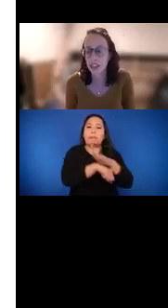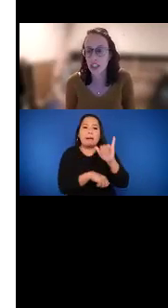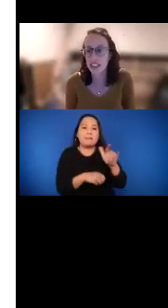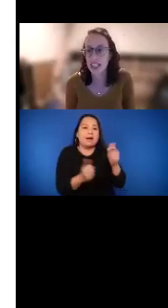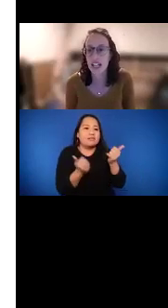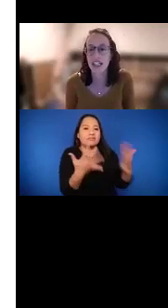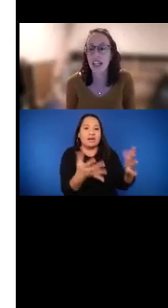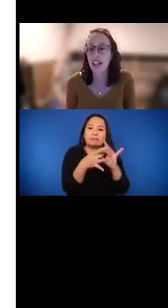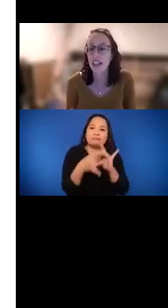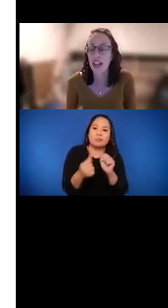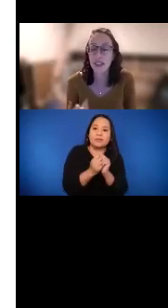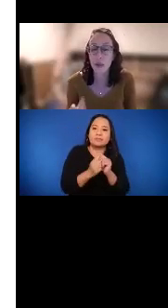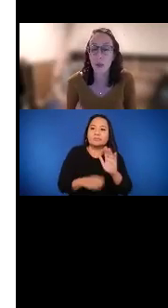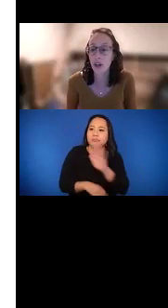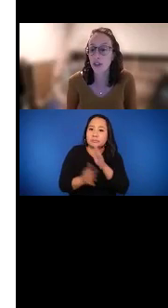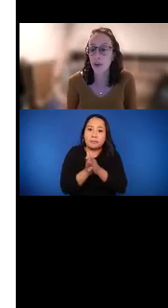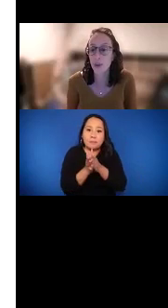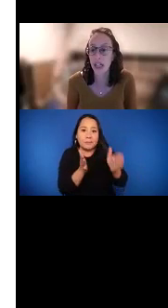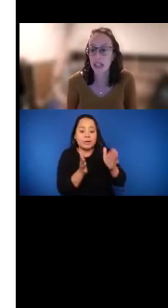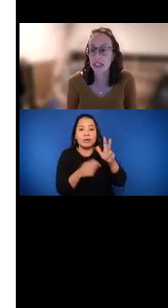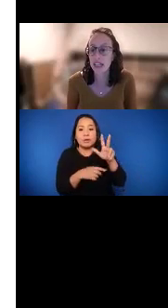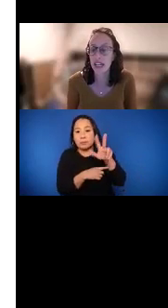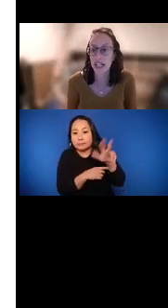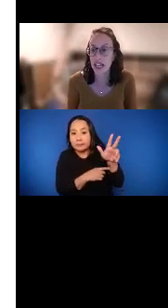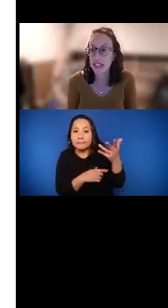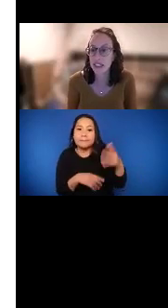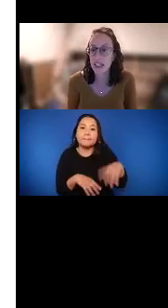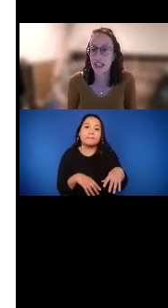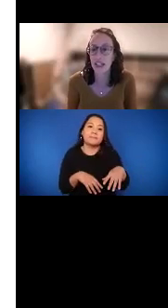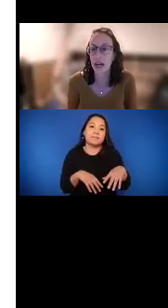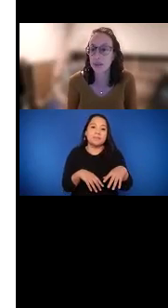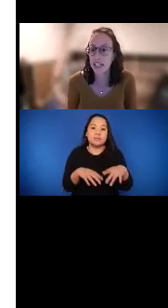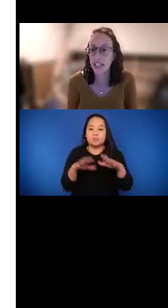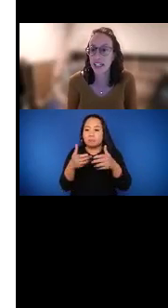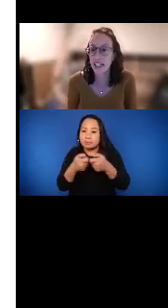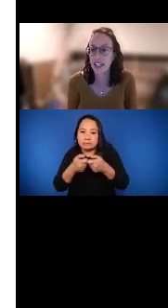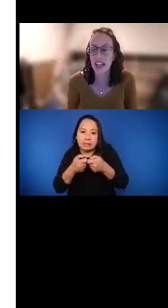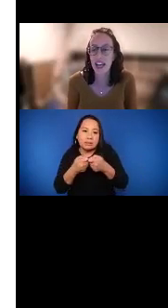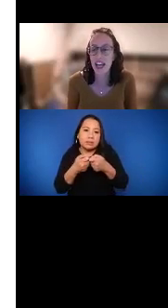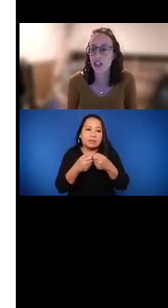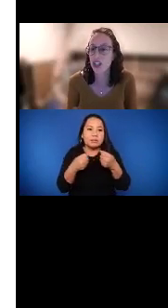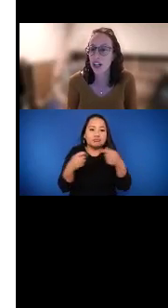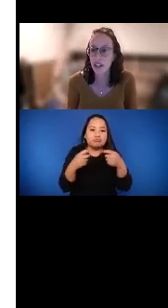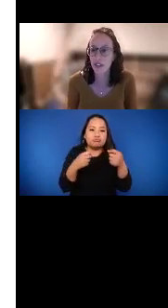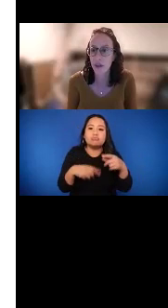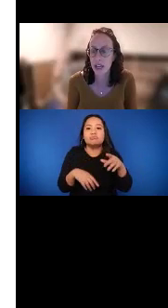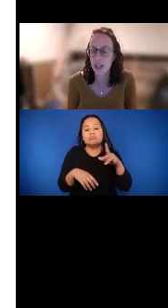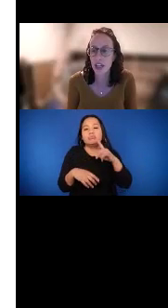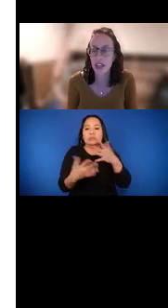text messages. And that's a wonderful way to stay connected and updated and